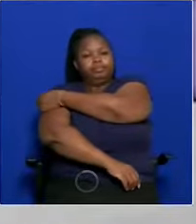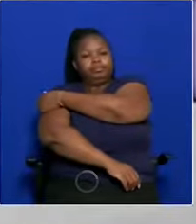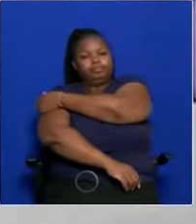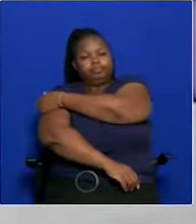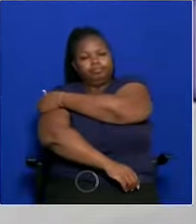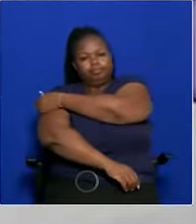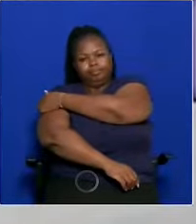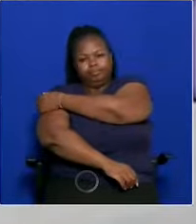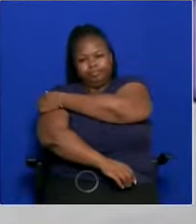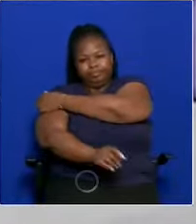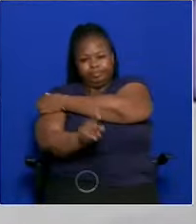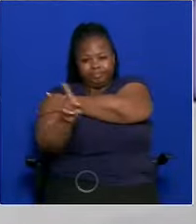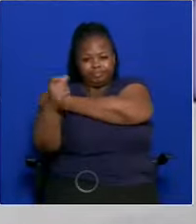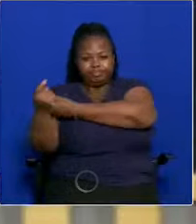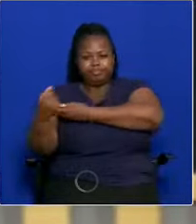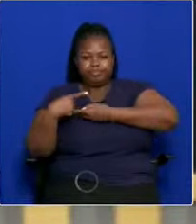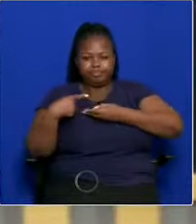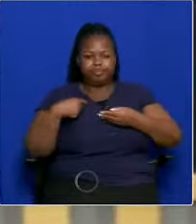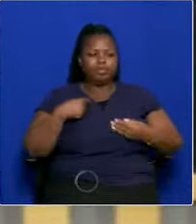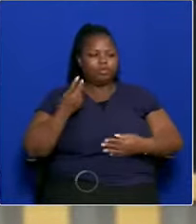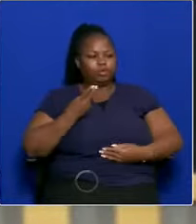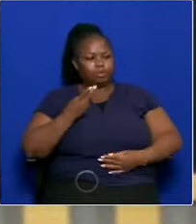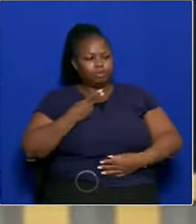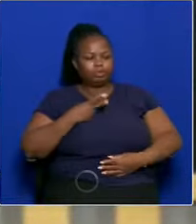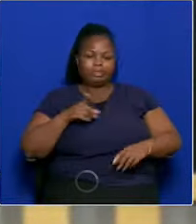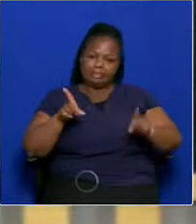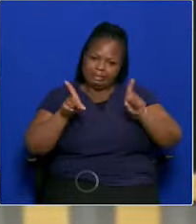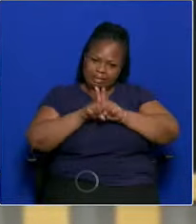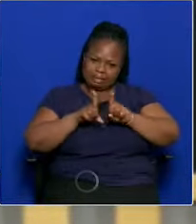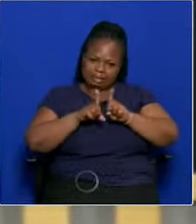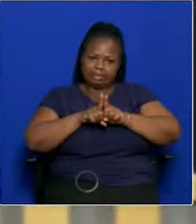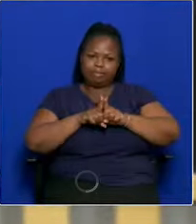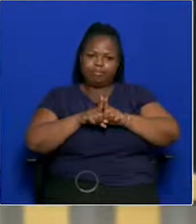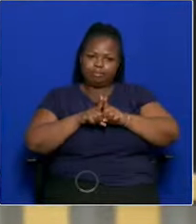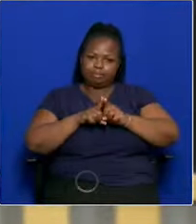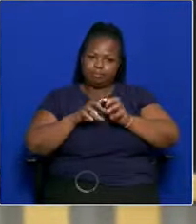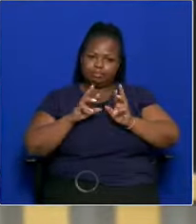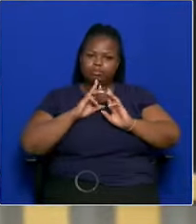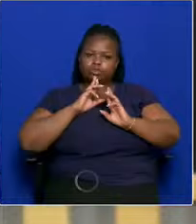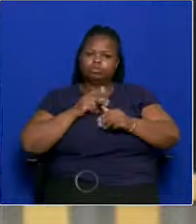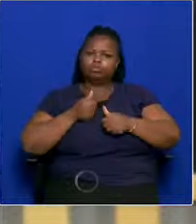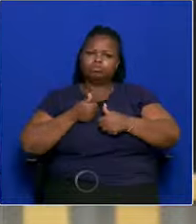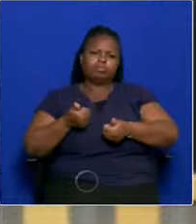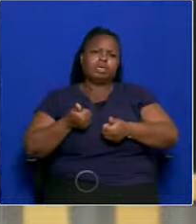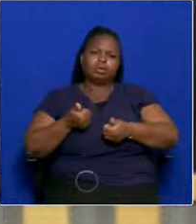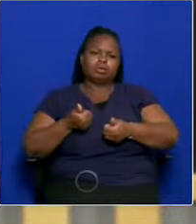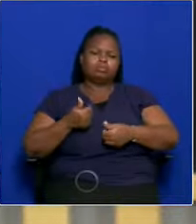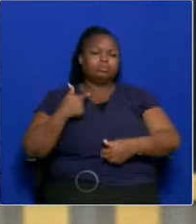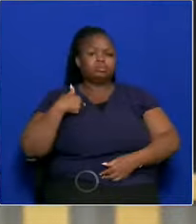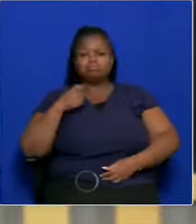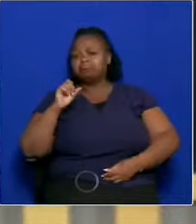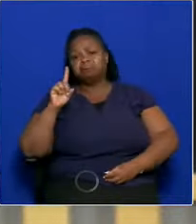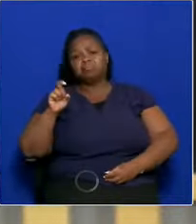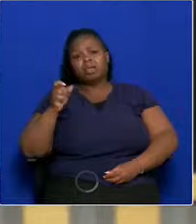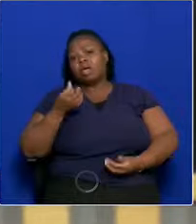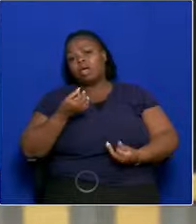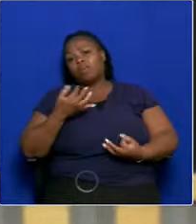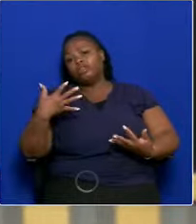the response for the same screenshots. So out of curiosity, I just asked how much.